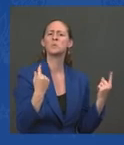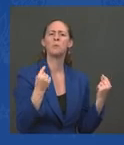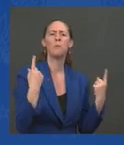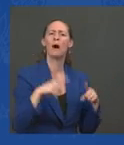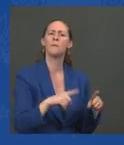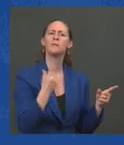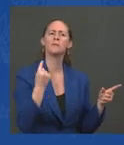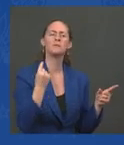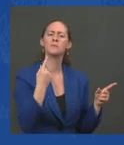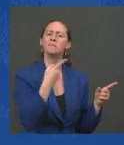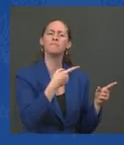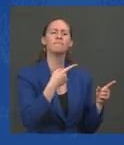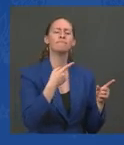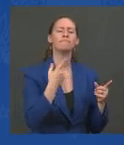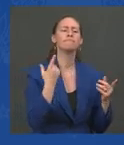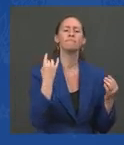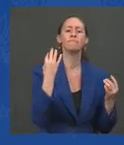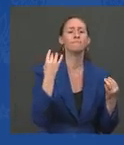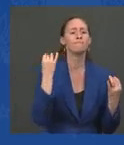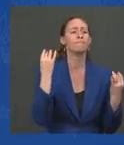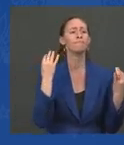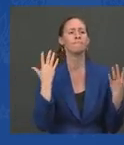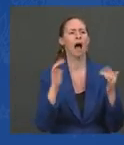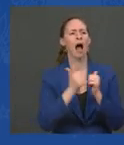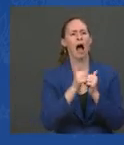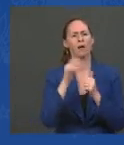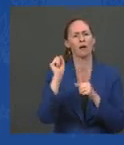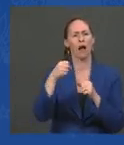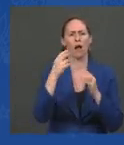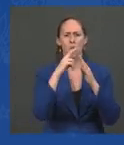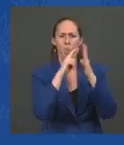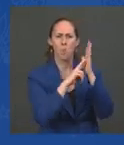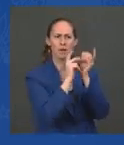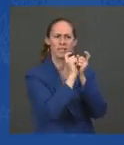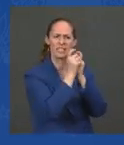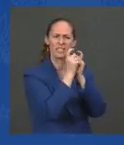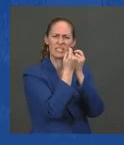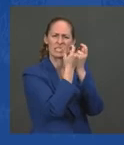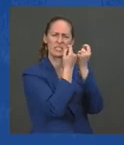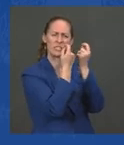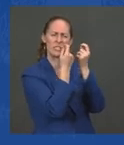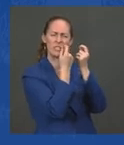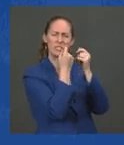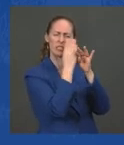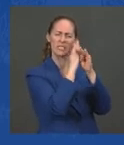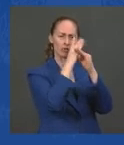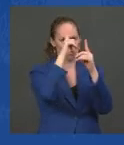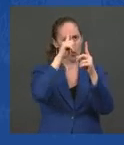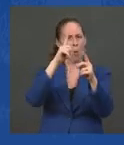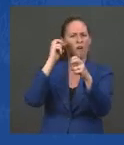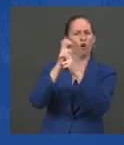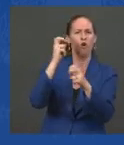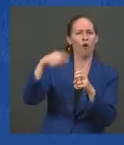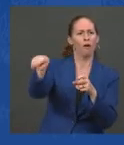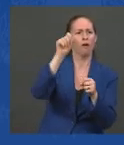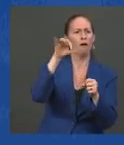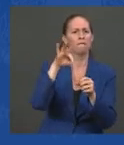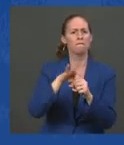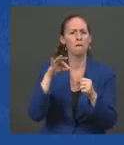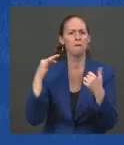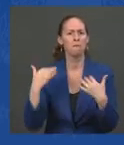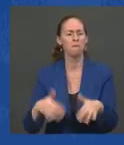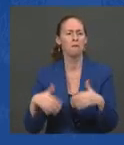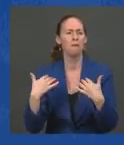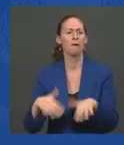ideas. It's by changing the rules to make it harder for people to vote, deny the franchise. The Vice President will lead our administration's efforts,